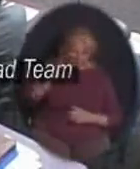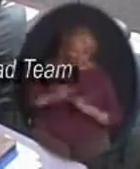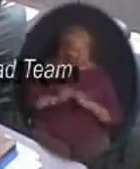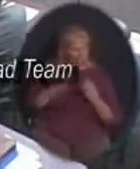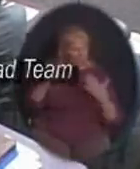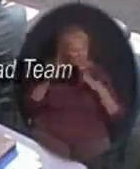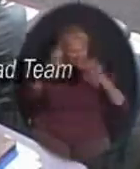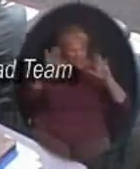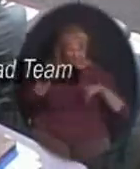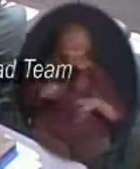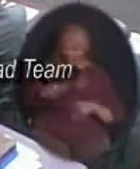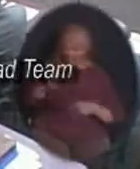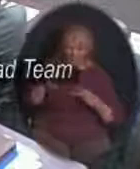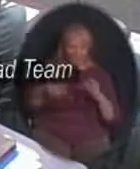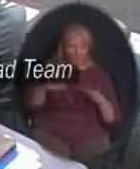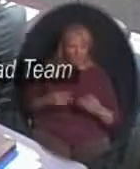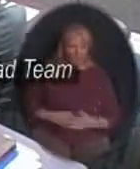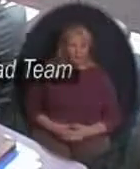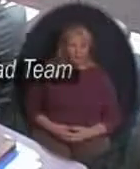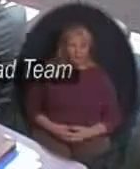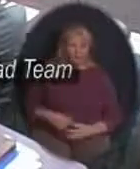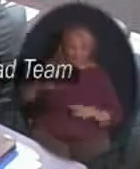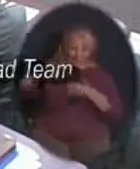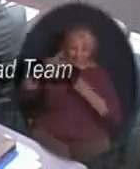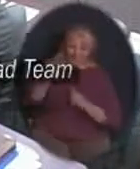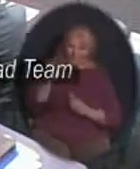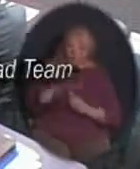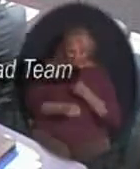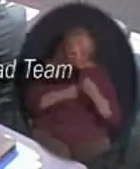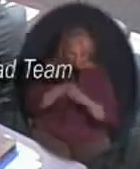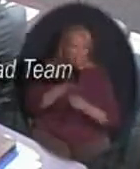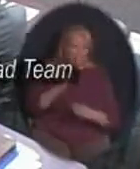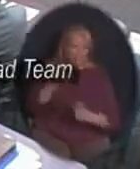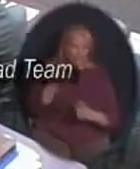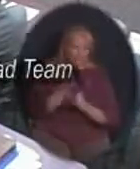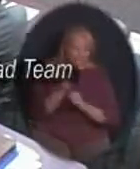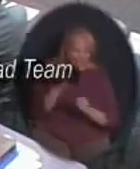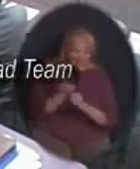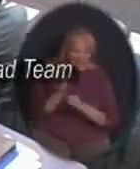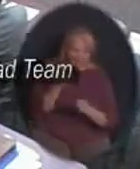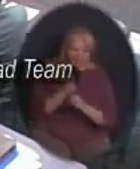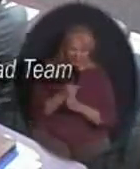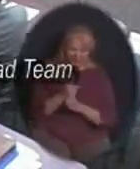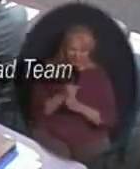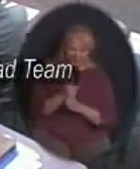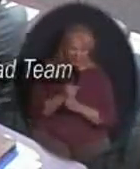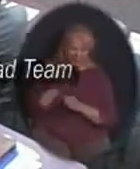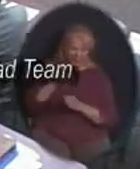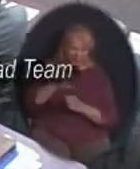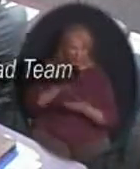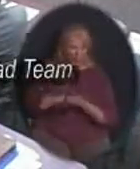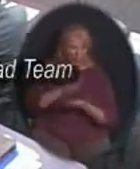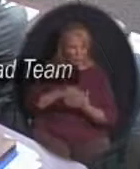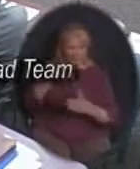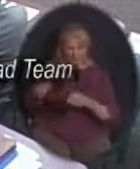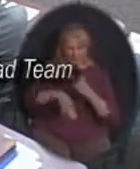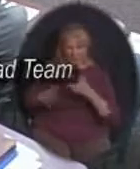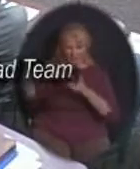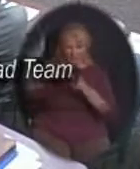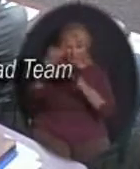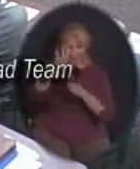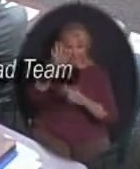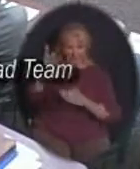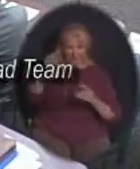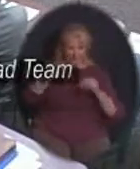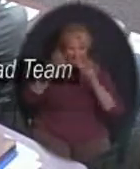This is the fifth year in a row that California Trail has been in the top five teams in the state science Olympiad competition.